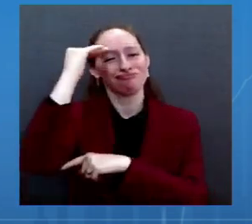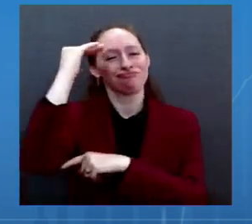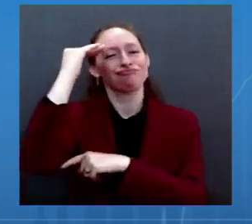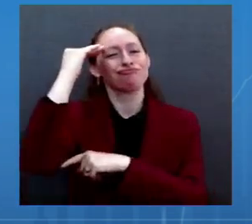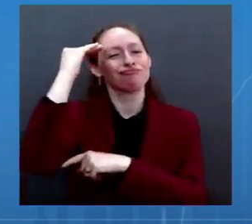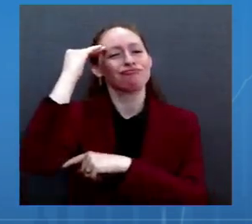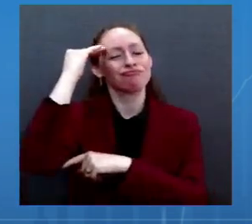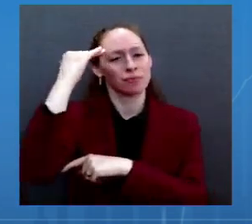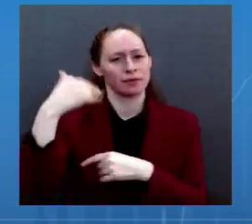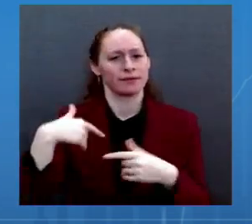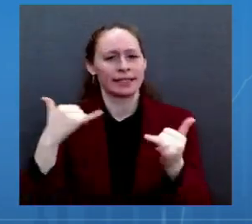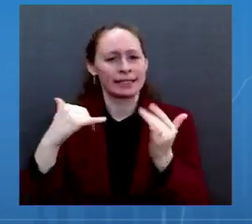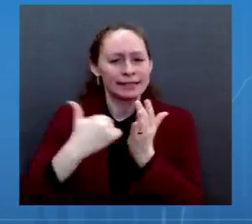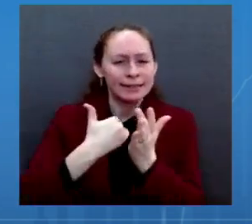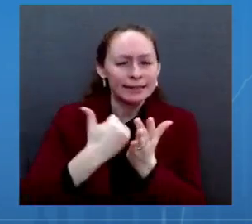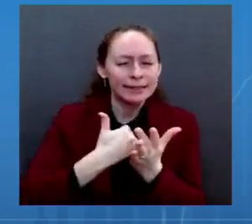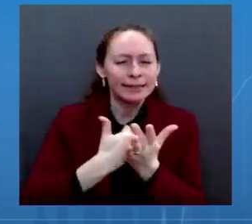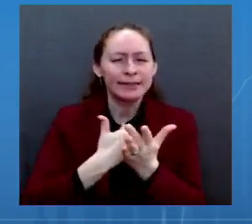of